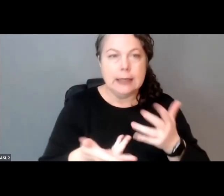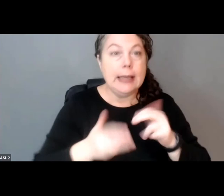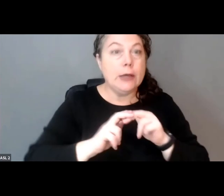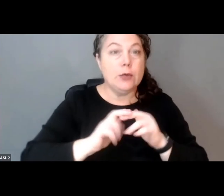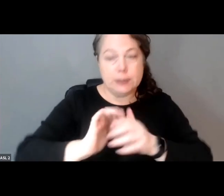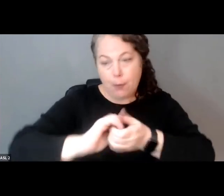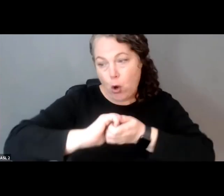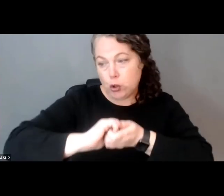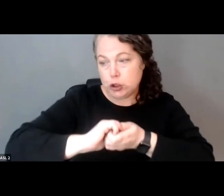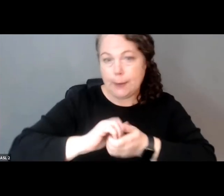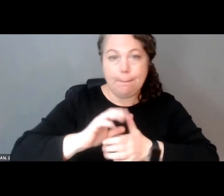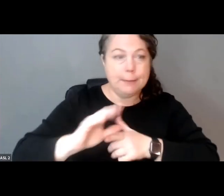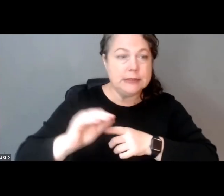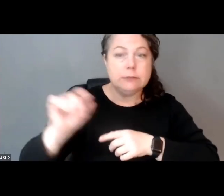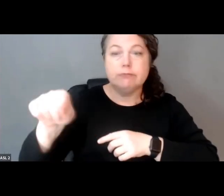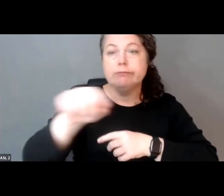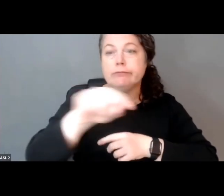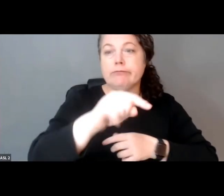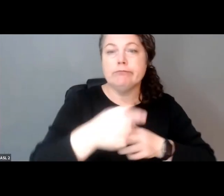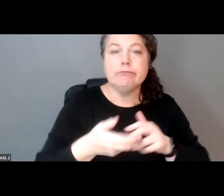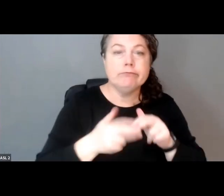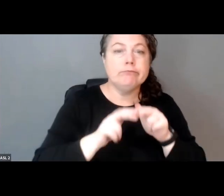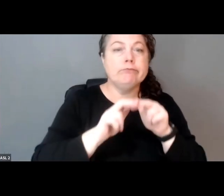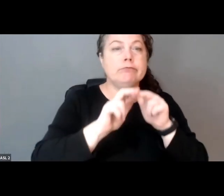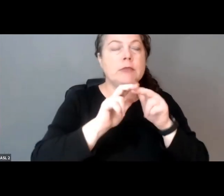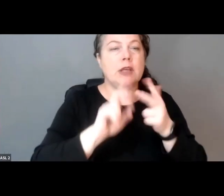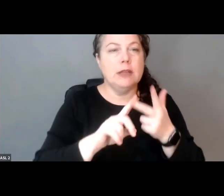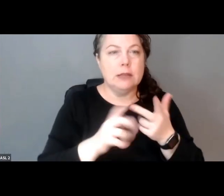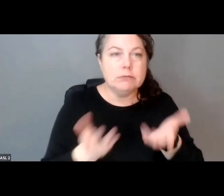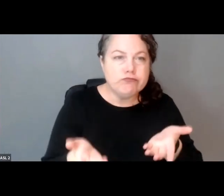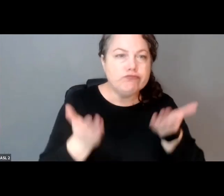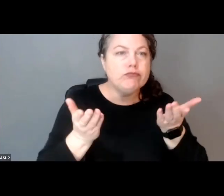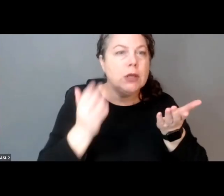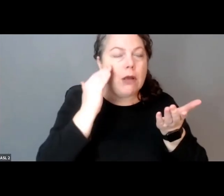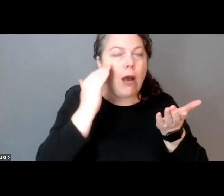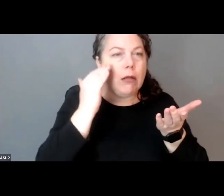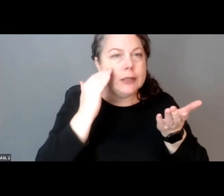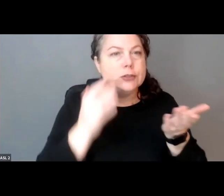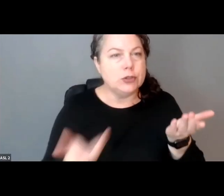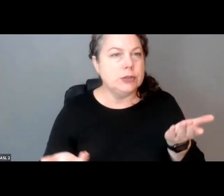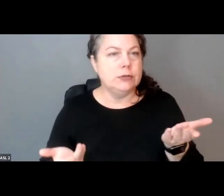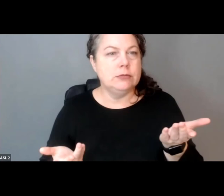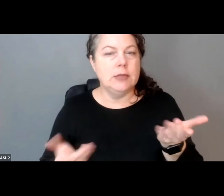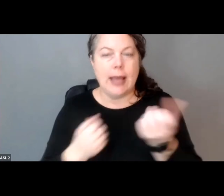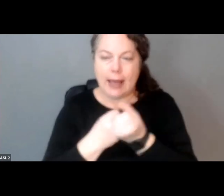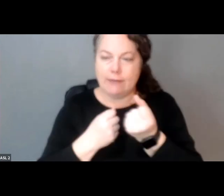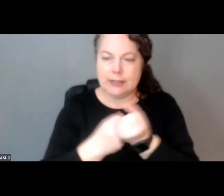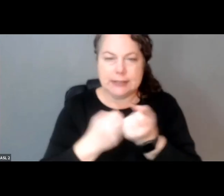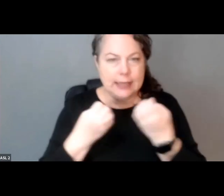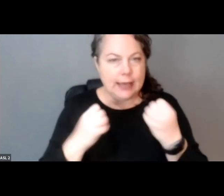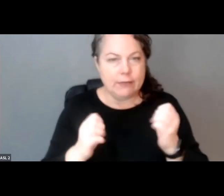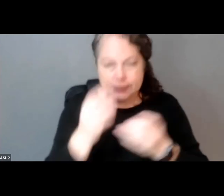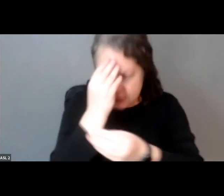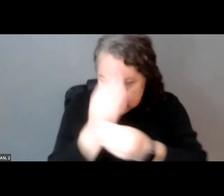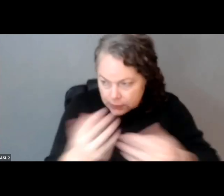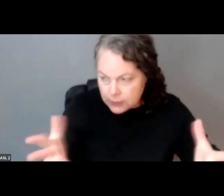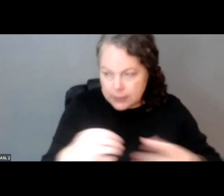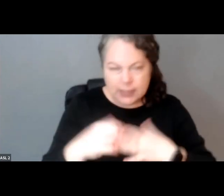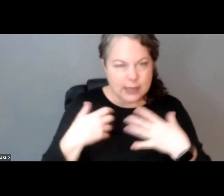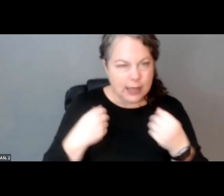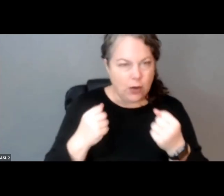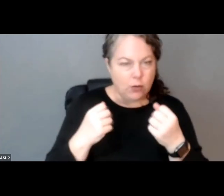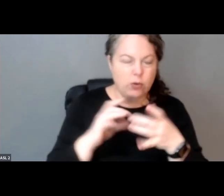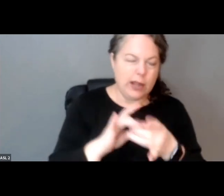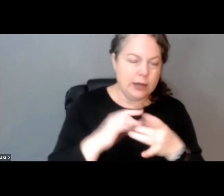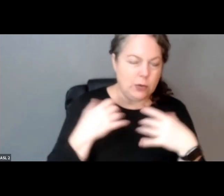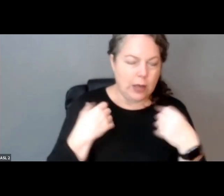raise more knowledge of our advocacy efforts in the health and wellness space. I